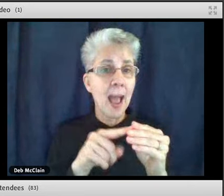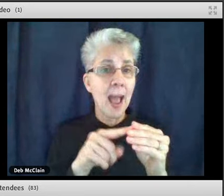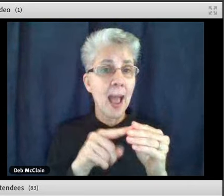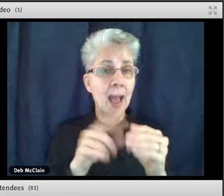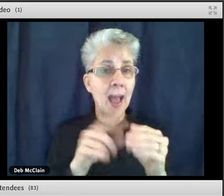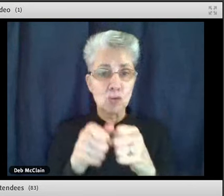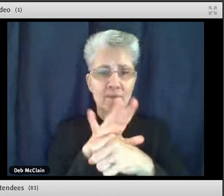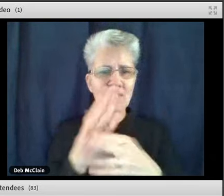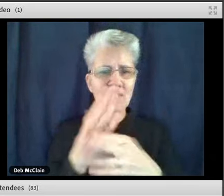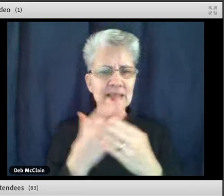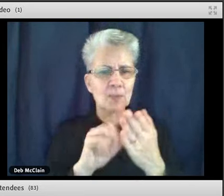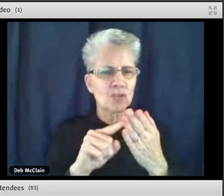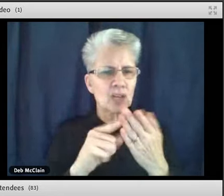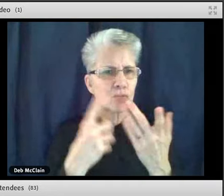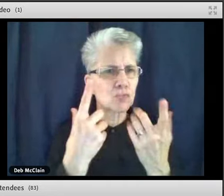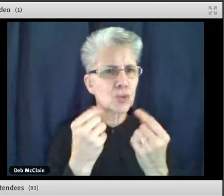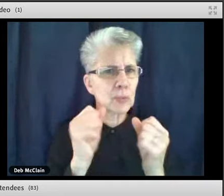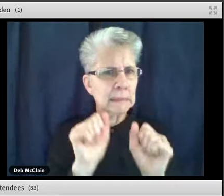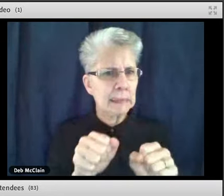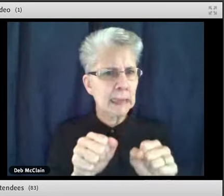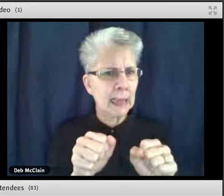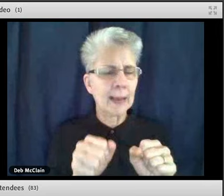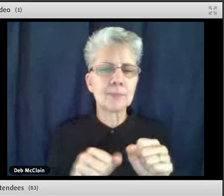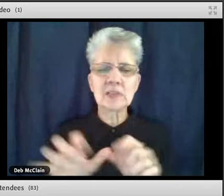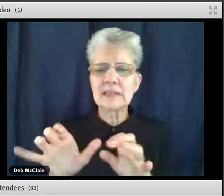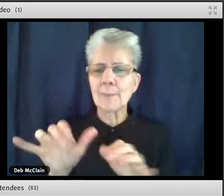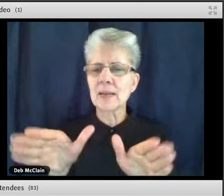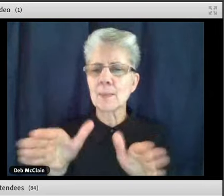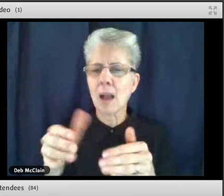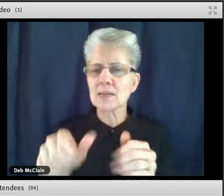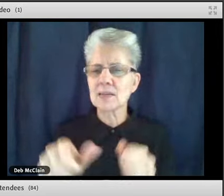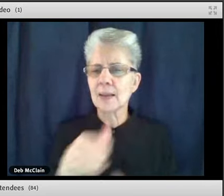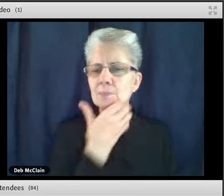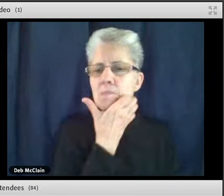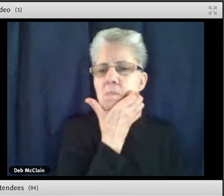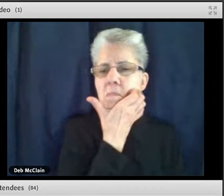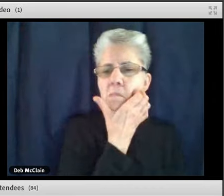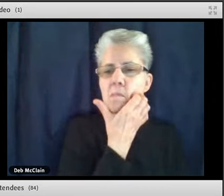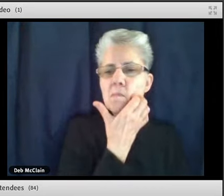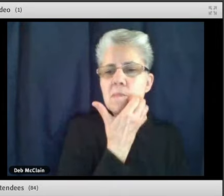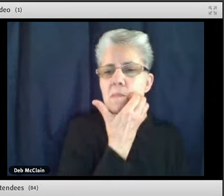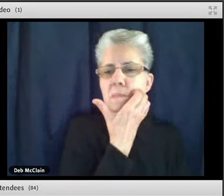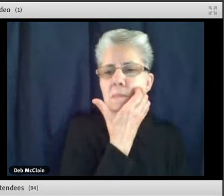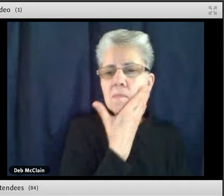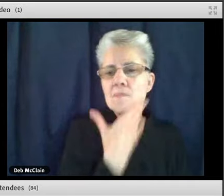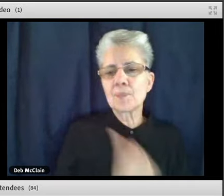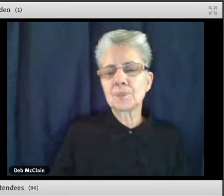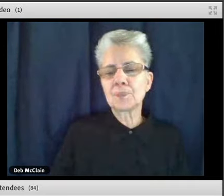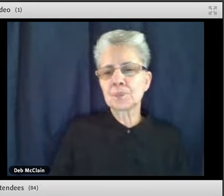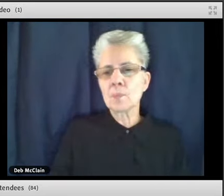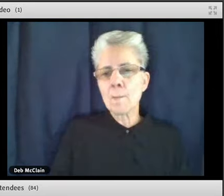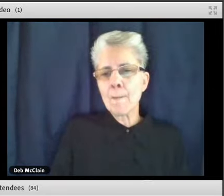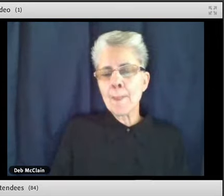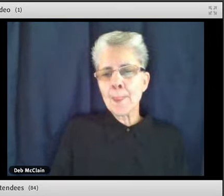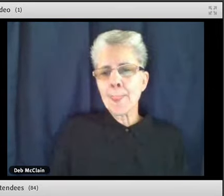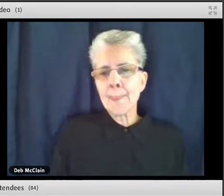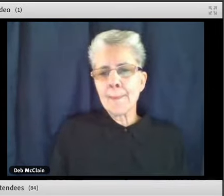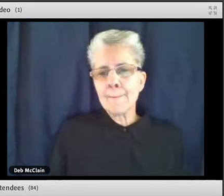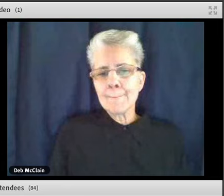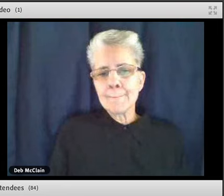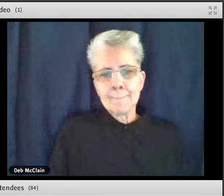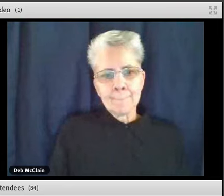First thing I might do is take his picture and reverse image search. And if you do, you will see that that's a stock photo of a lonely